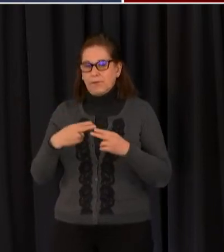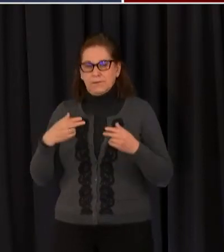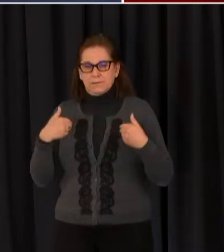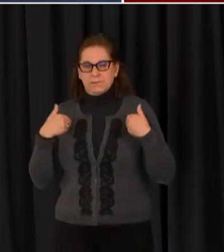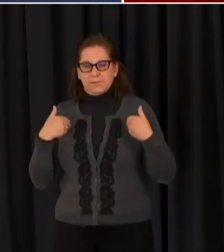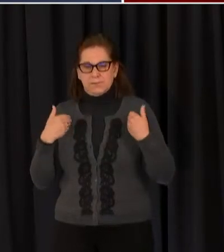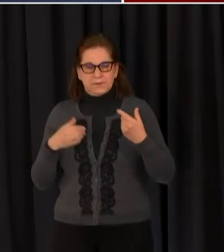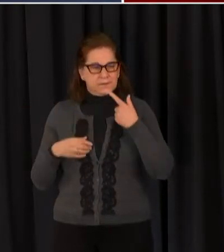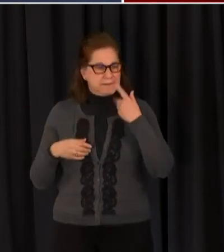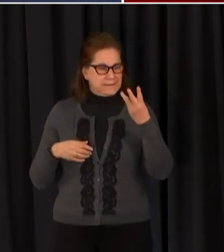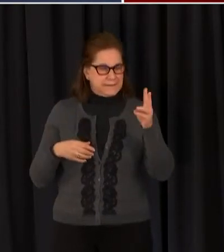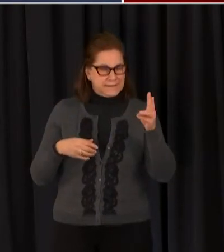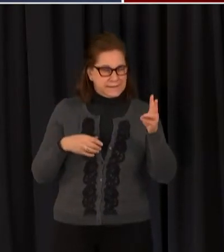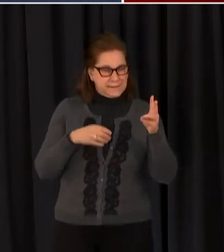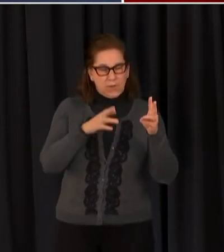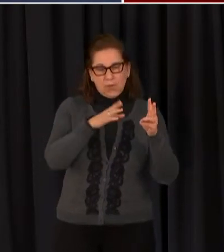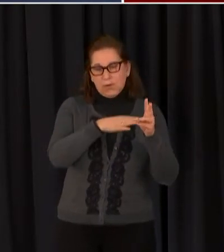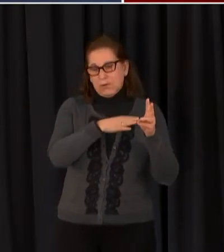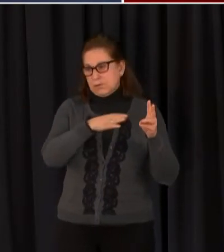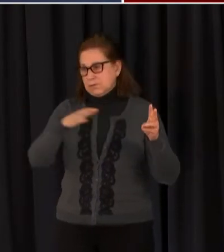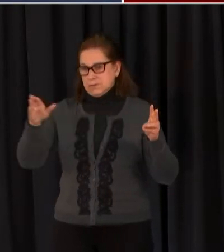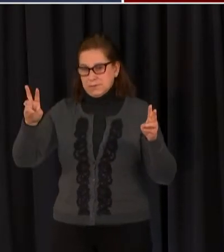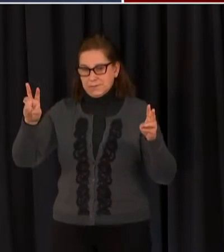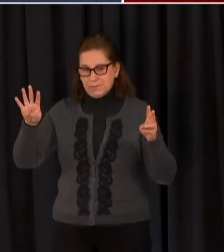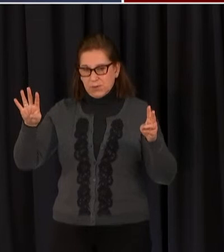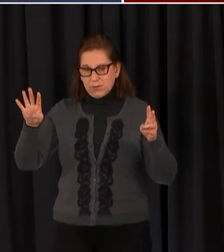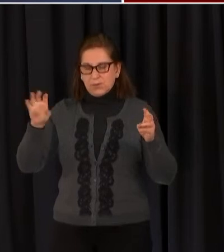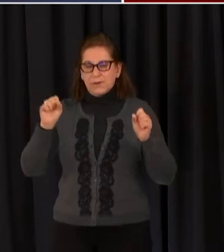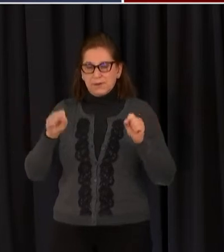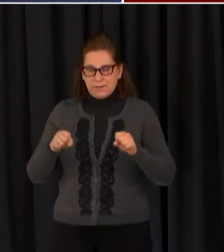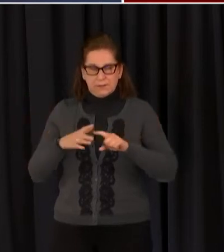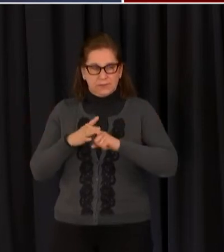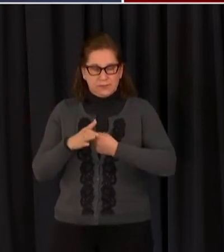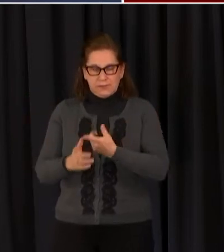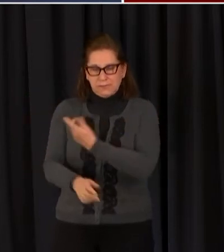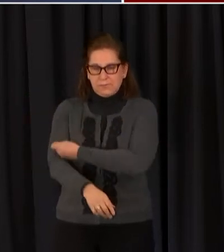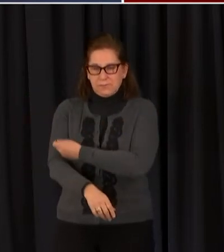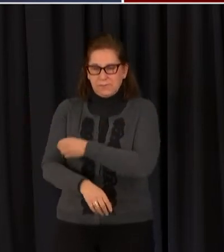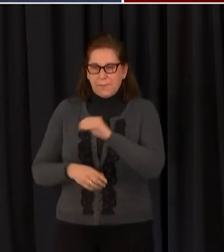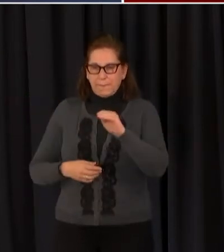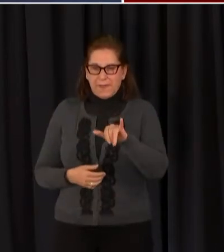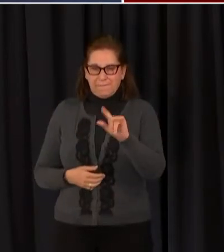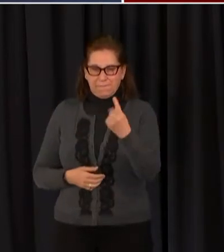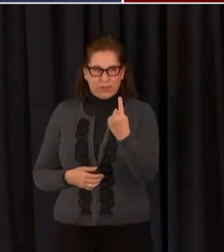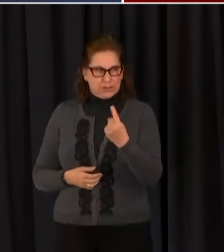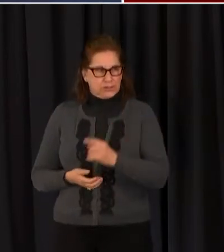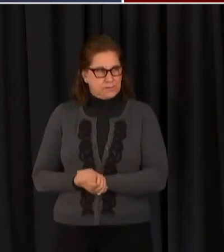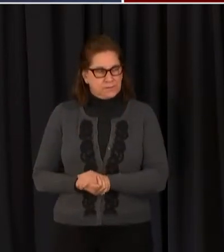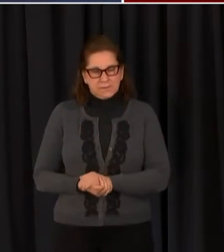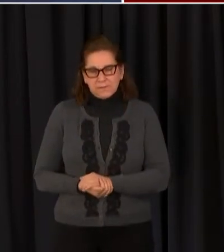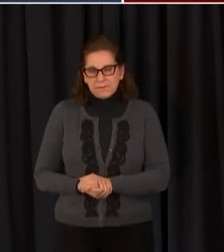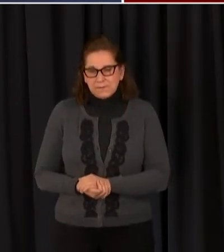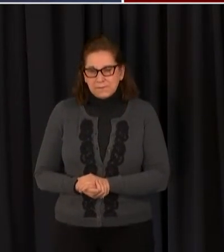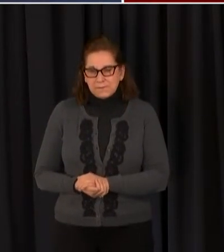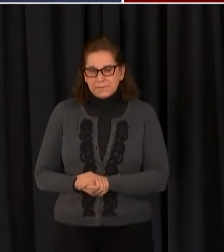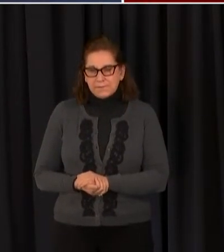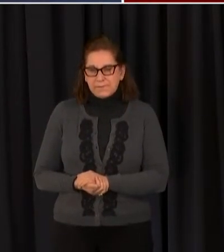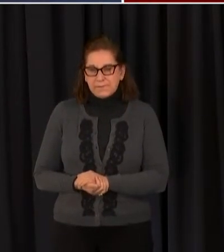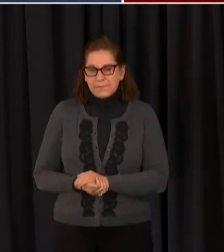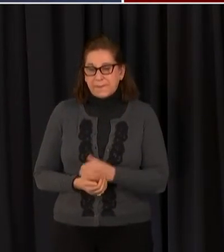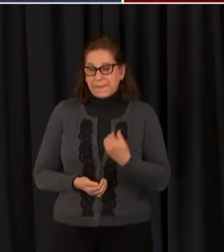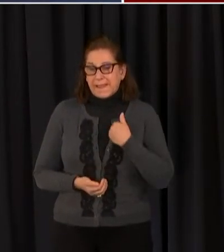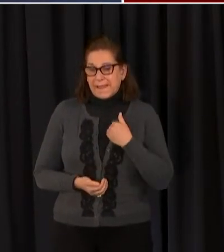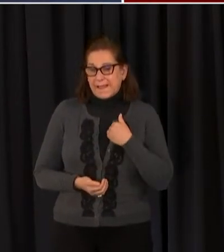for vaccination by May 1st. The district, given that we still have a limited vaccine supply to meet our